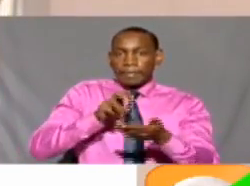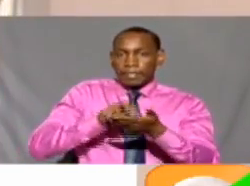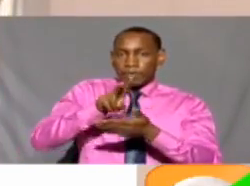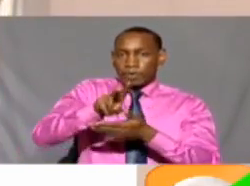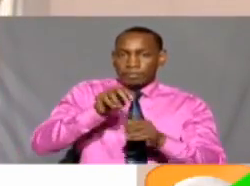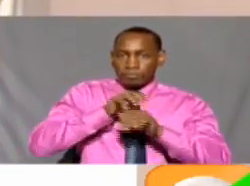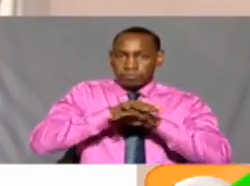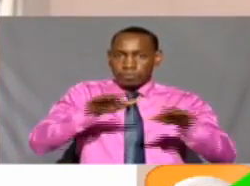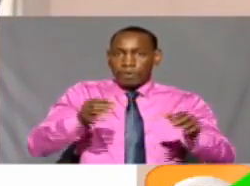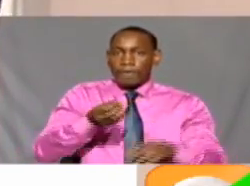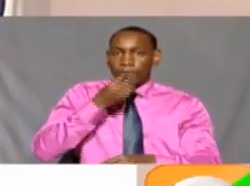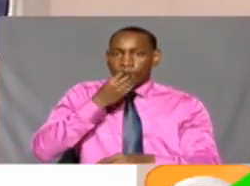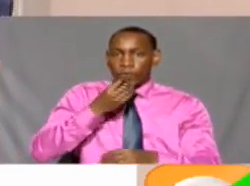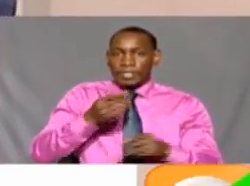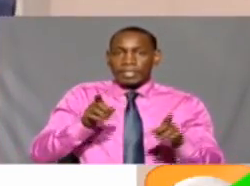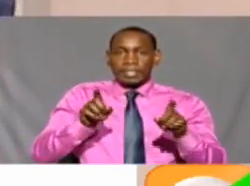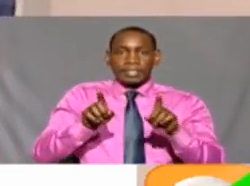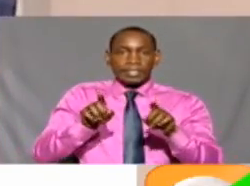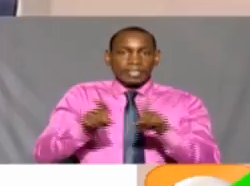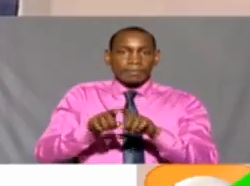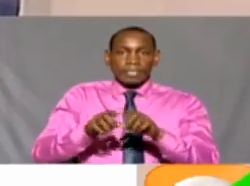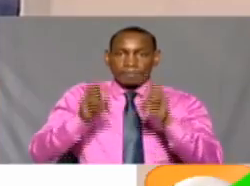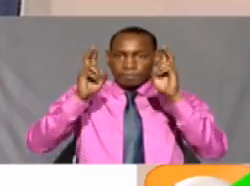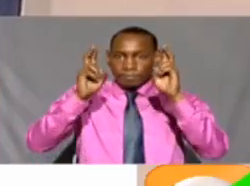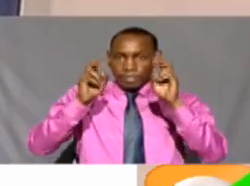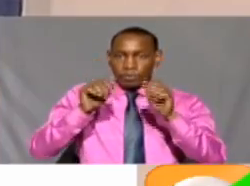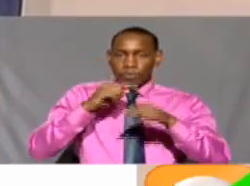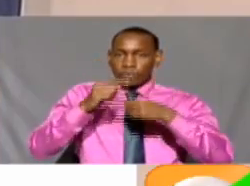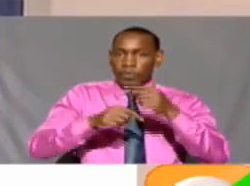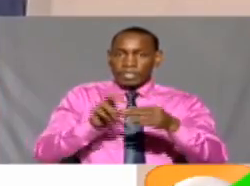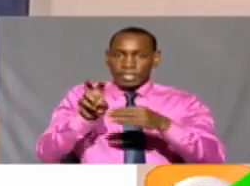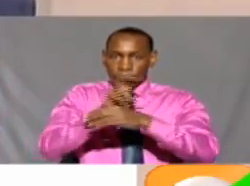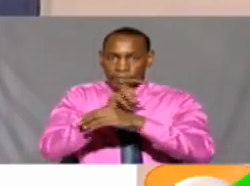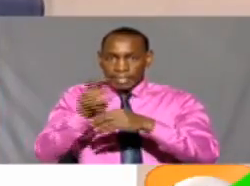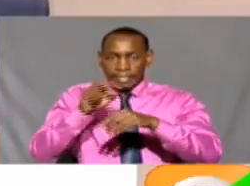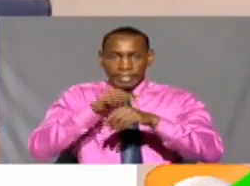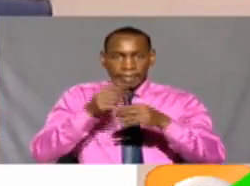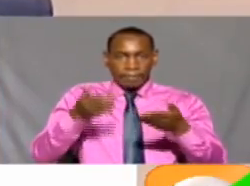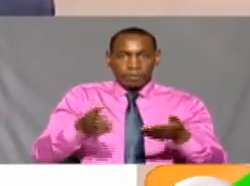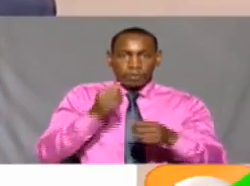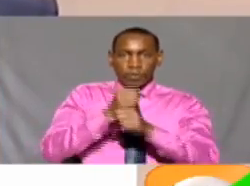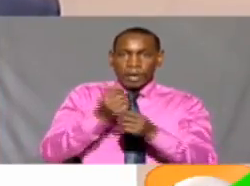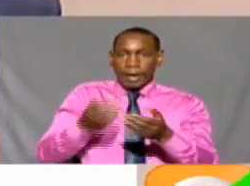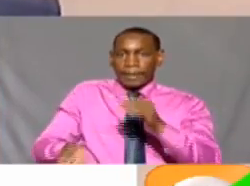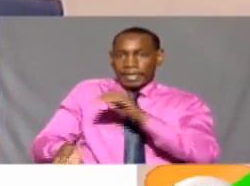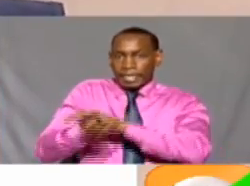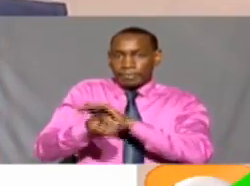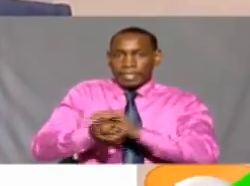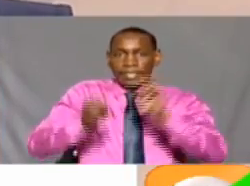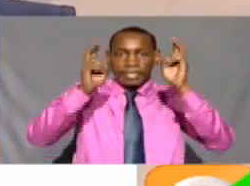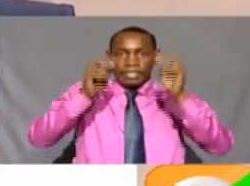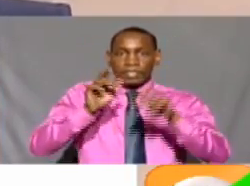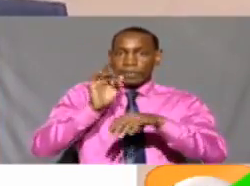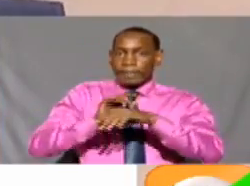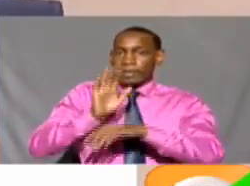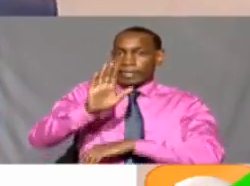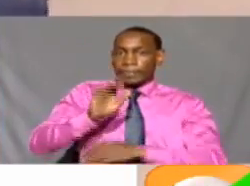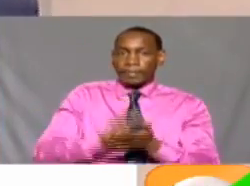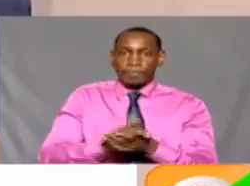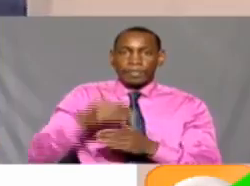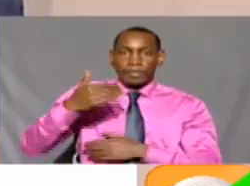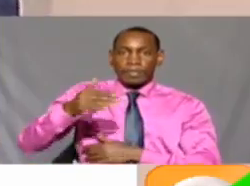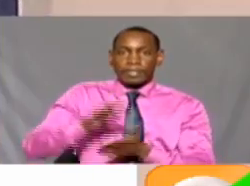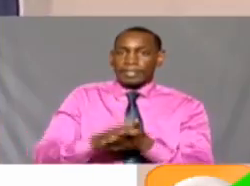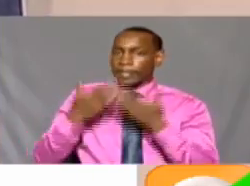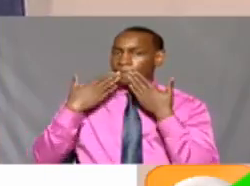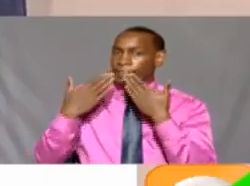invasion on food security. It's something we'll continue to keep an eye on, as we do here on The Explainer, issues that affect you every day.